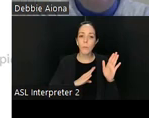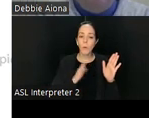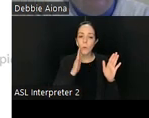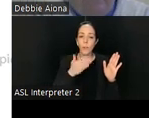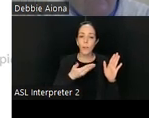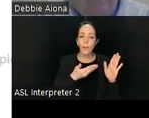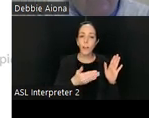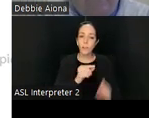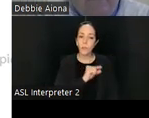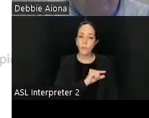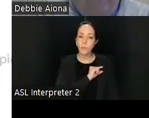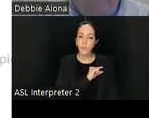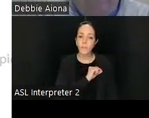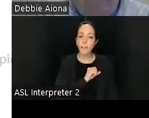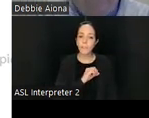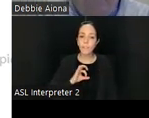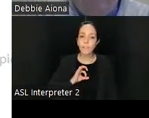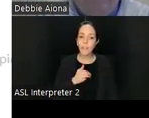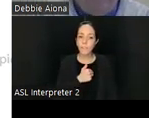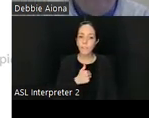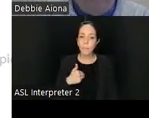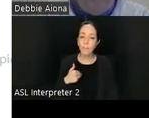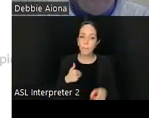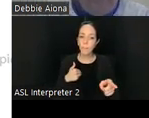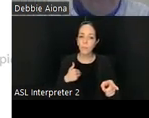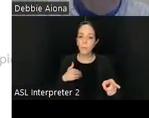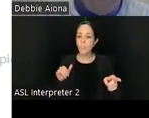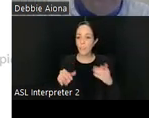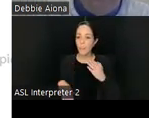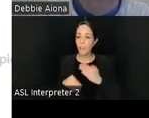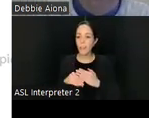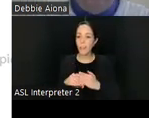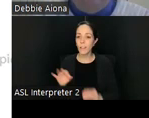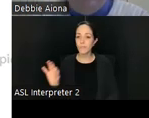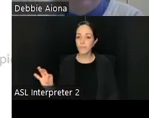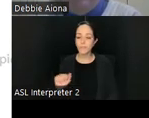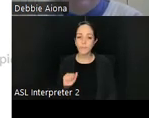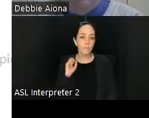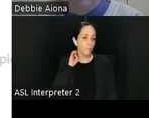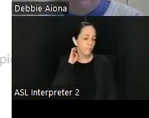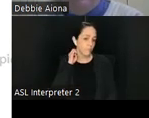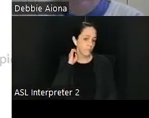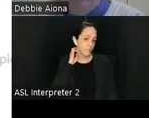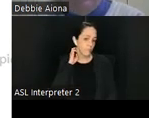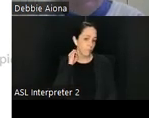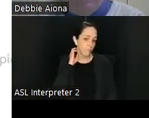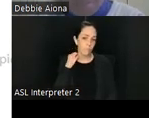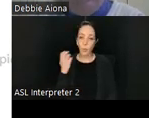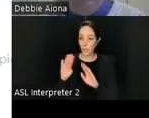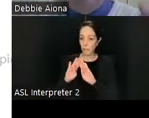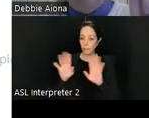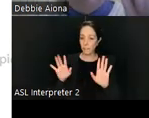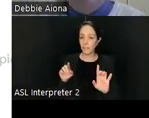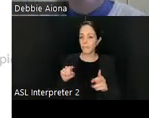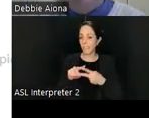member. Yes, these deadly force reports. Yes, thank you. To make it clear that these reports we're